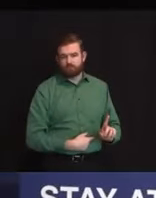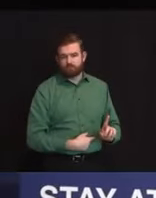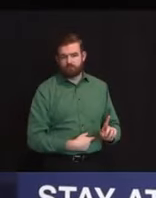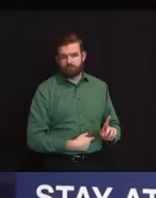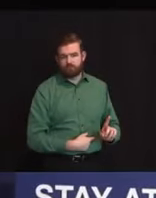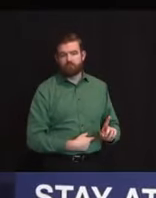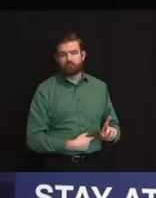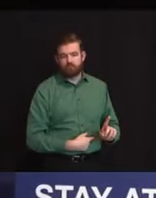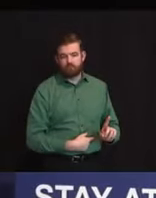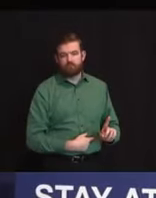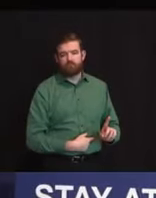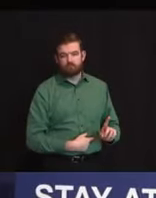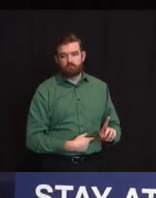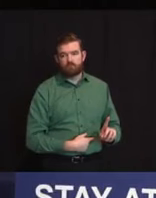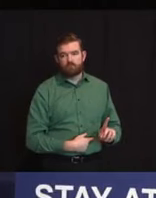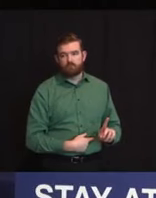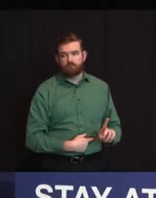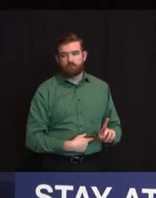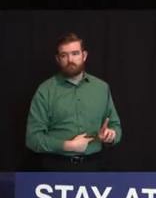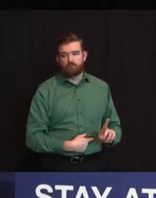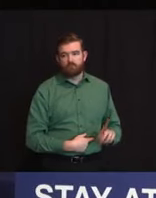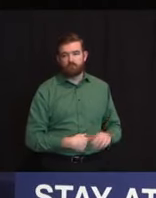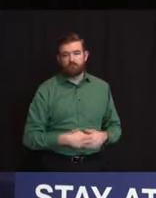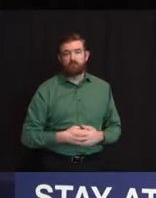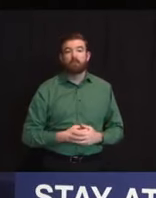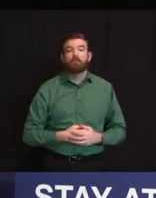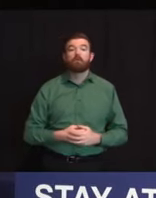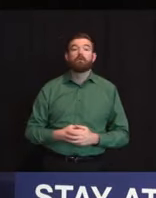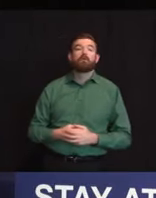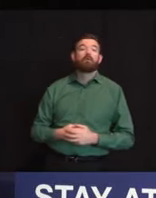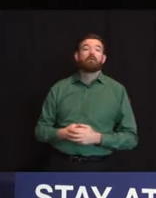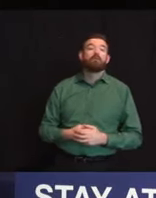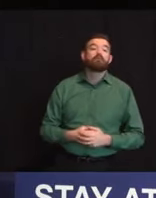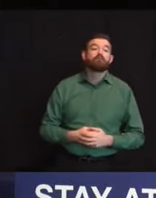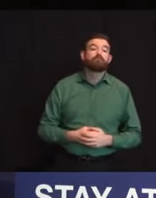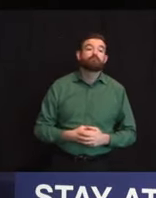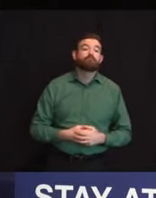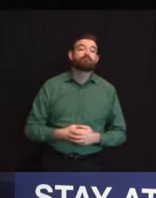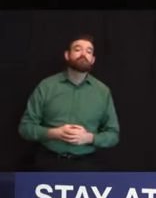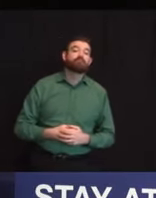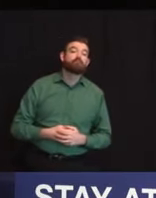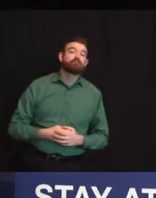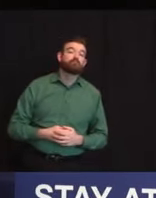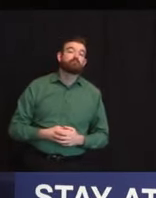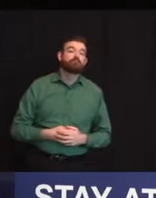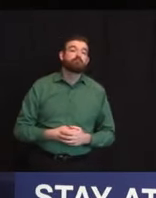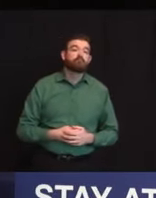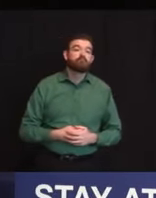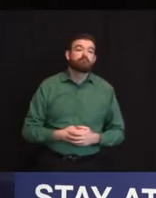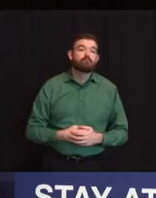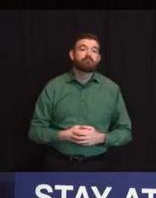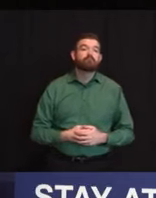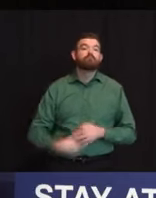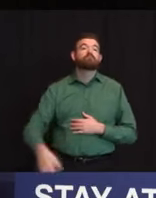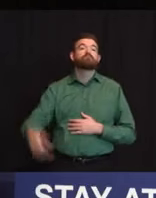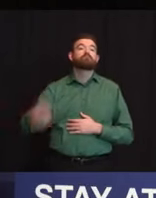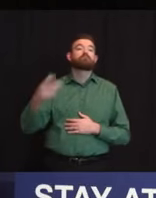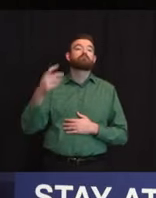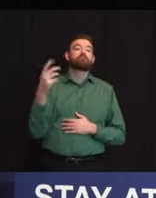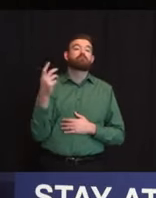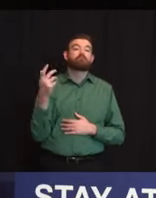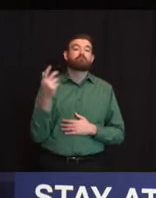something, like to try to decide if somebody has COVID or had COVID, there's two ways you can do it. One is you actually look for the virus or pieces of it. That's that familiar